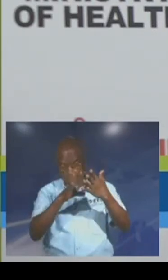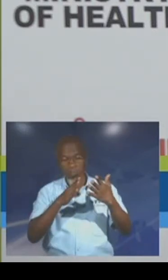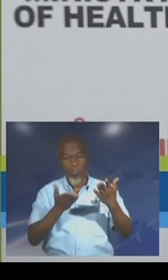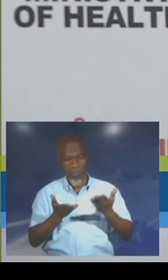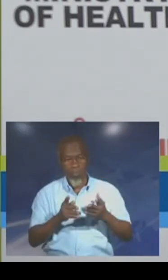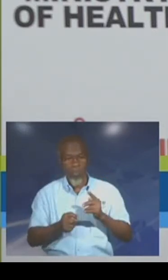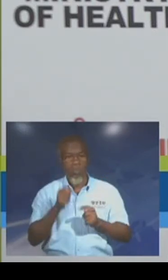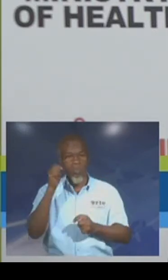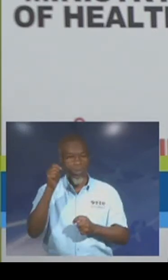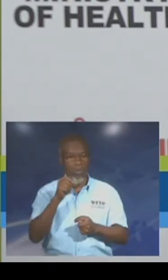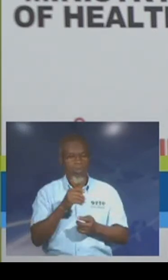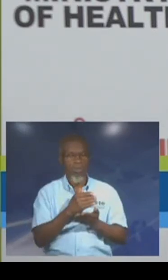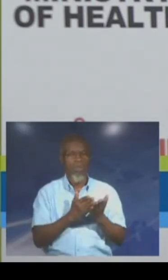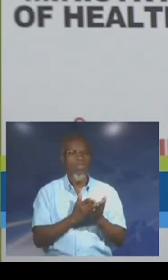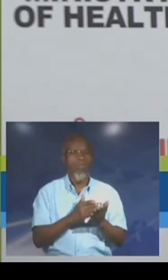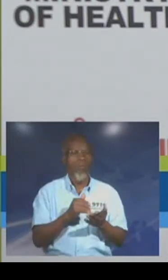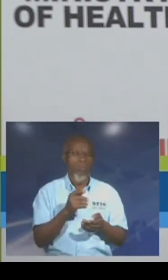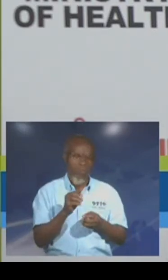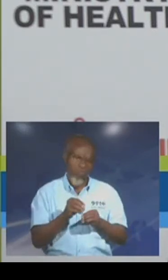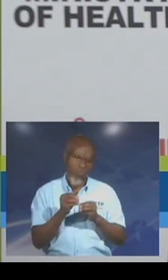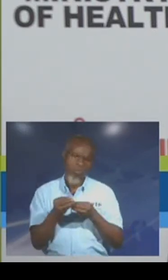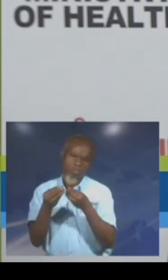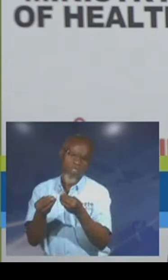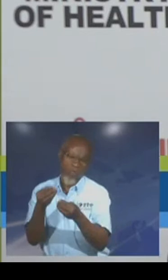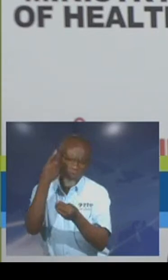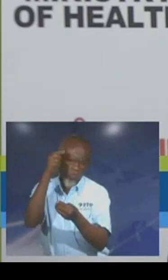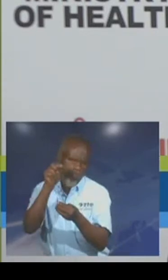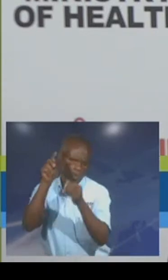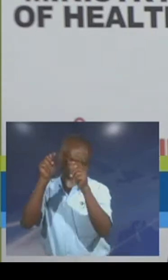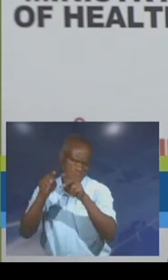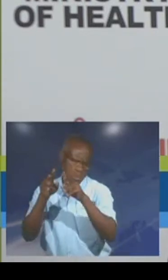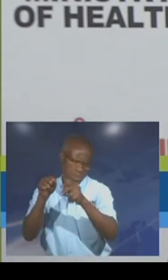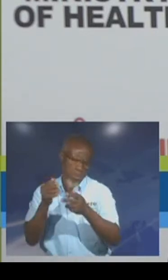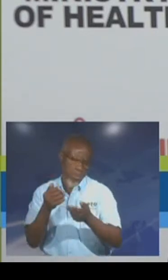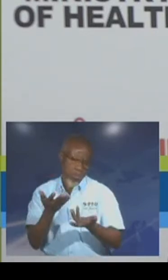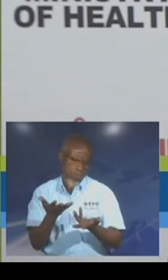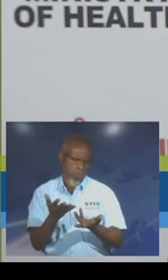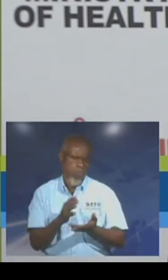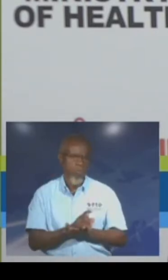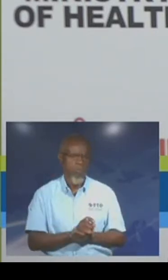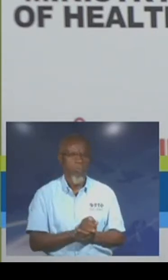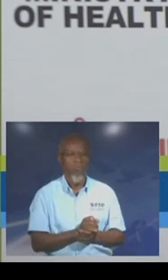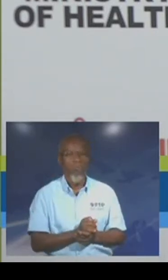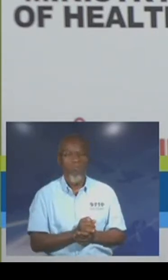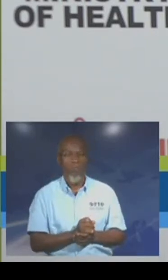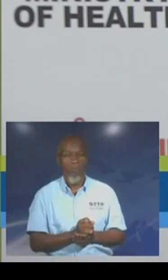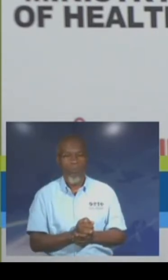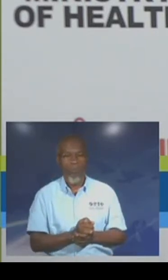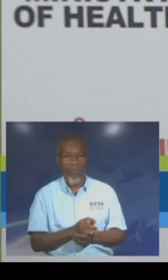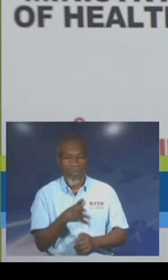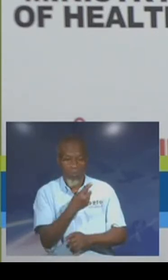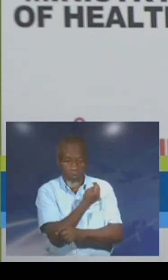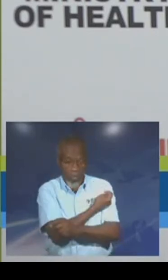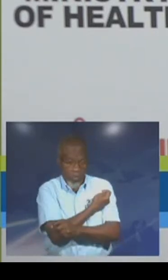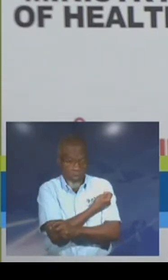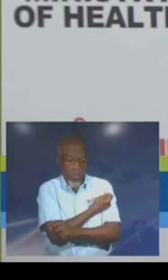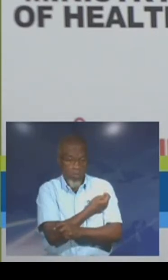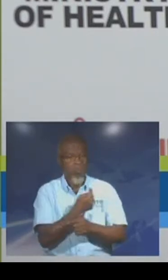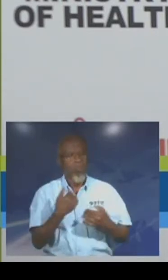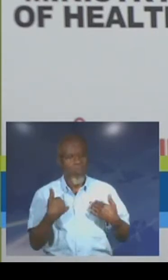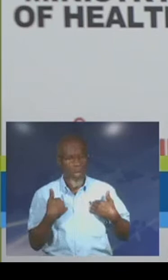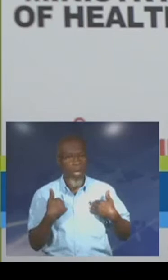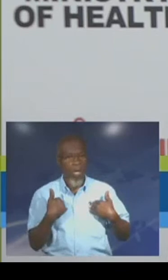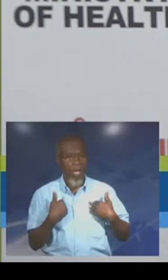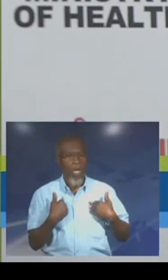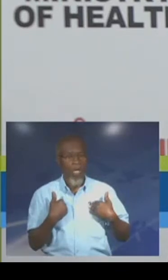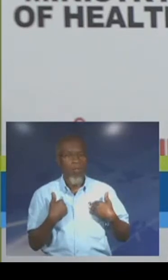for validation. So that's where we are. On the vaccine front, we are in the market for vaccines.